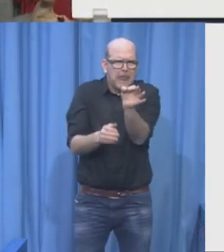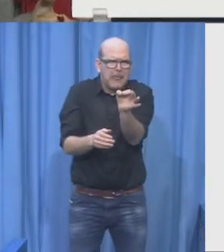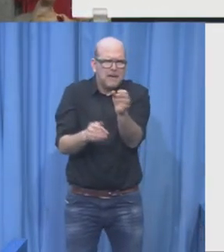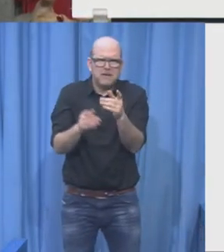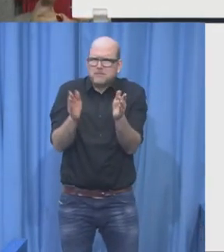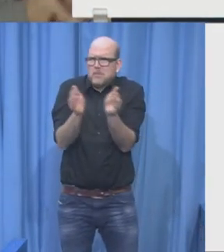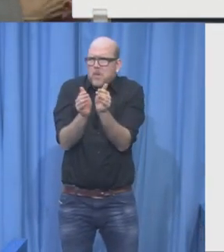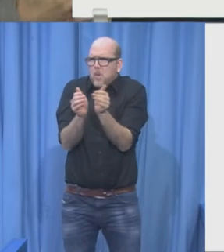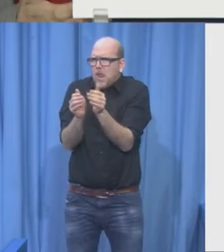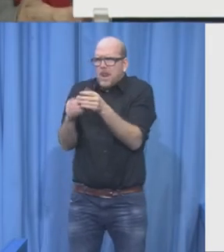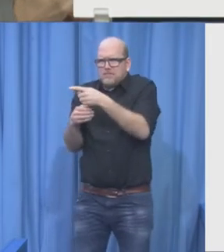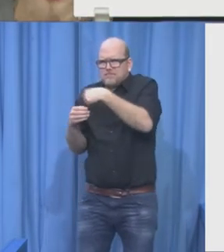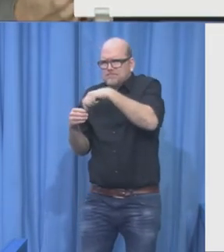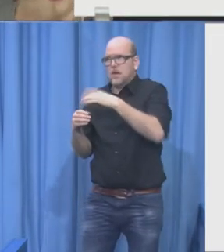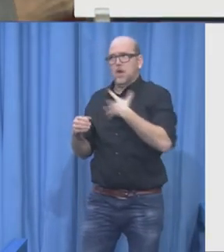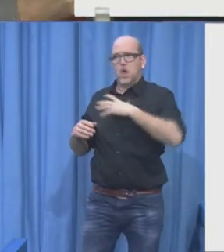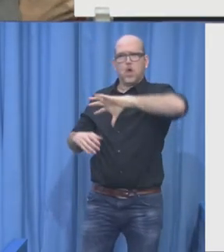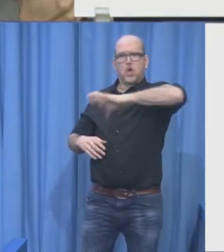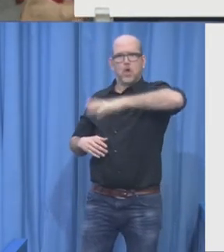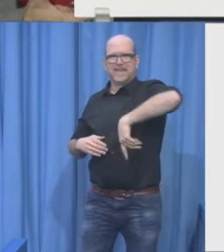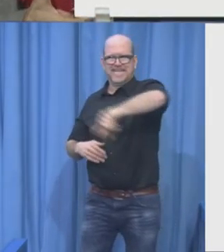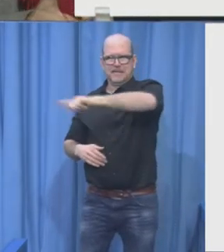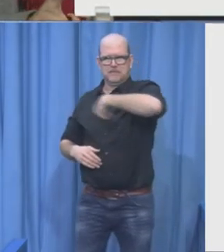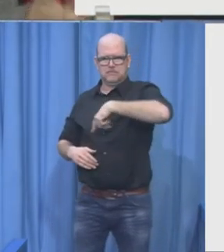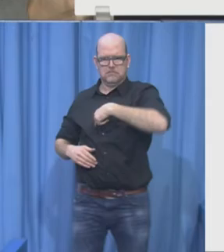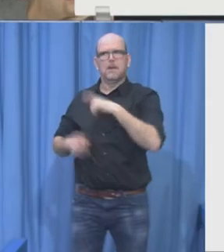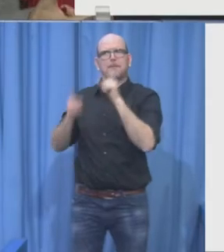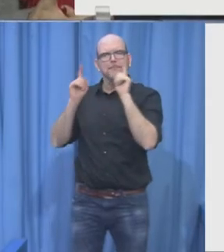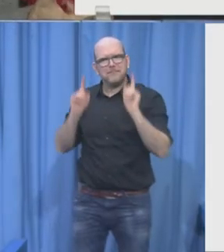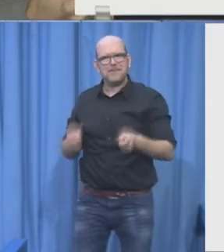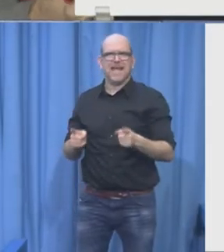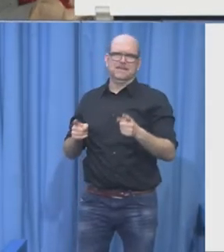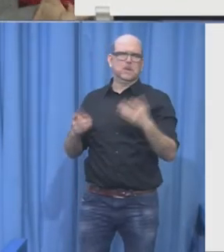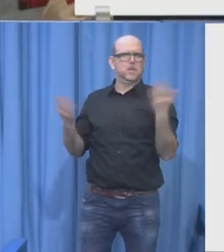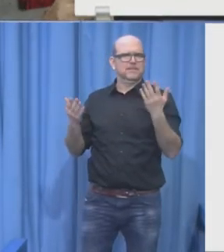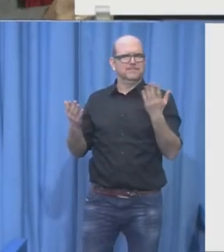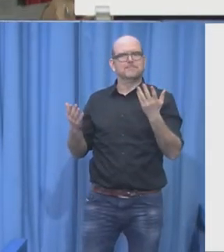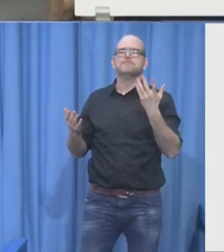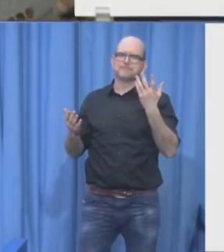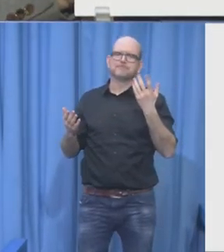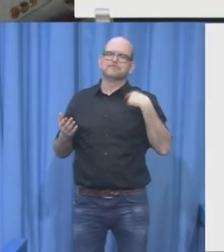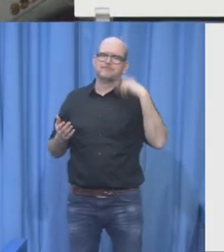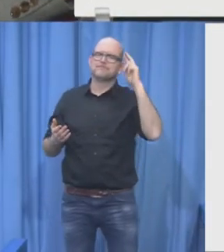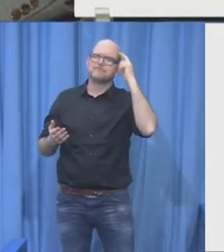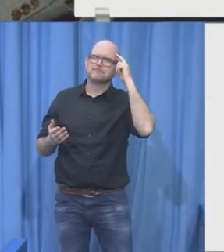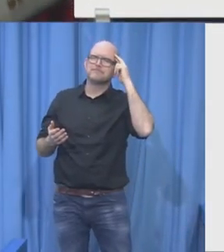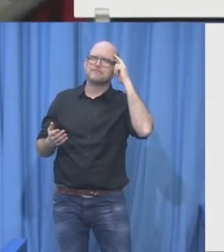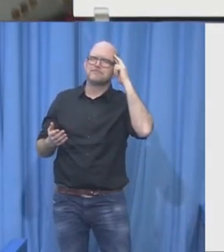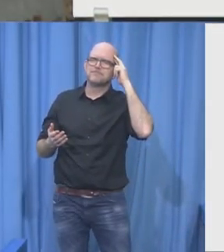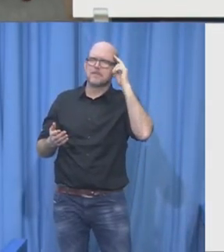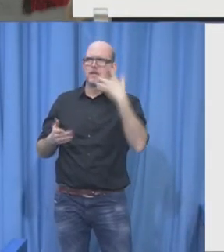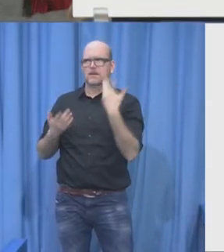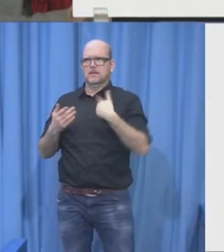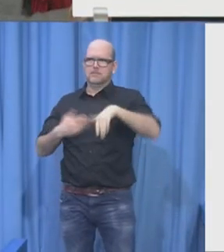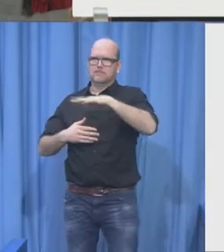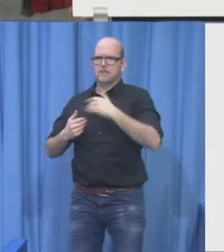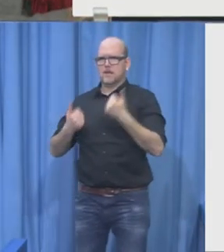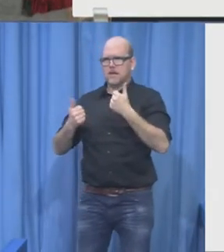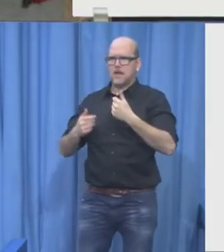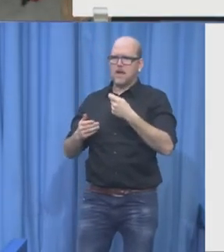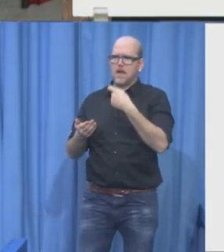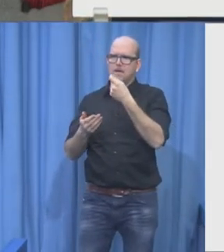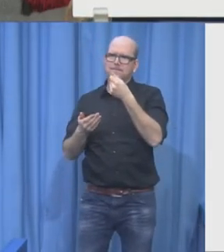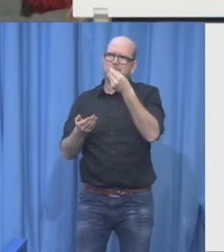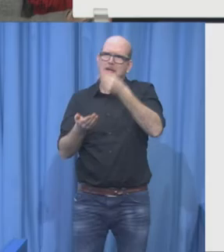enhancing capabilities, strengthening capabilities of vulnerable groups in order to promote